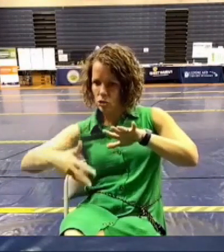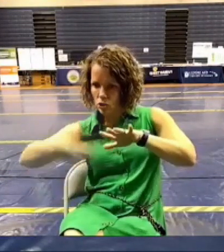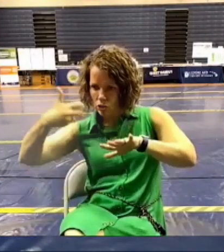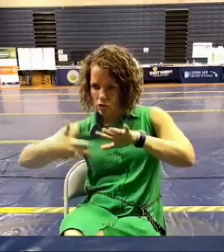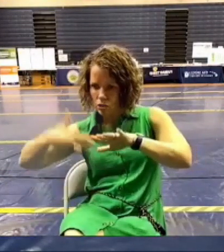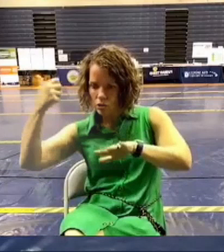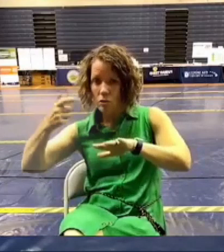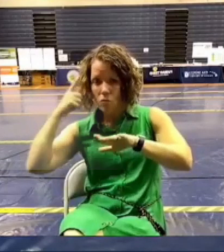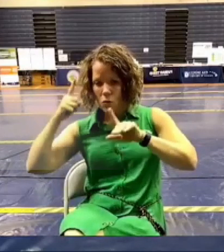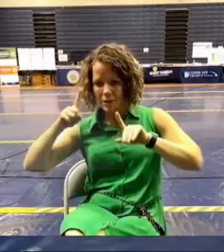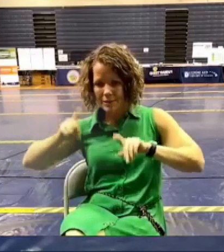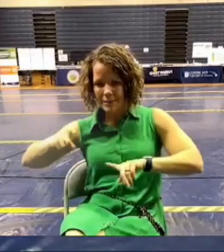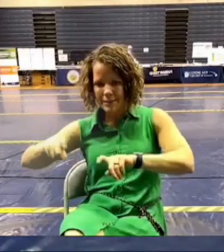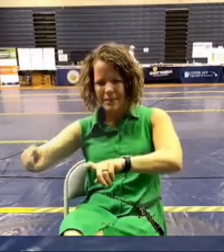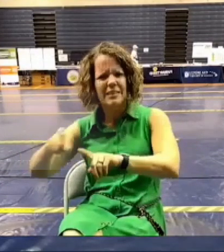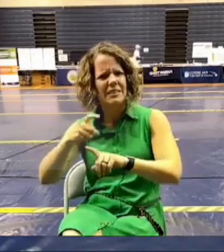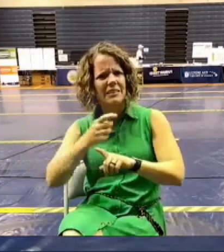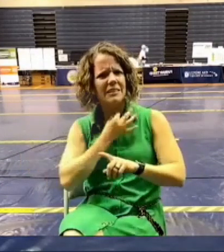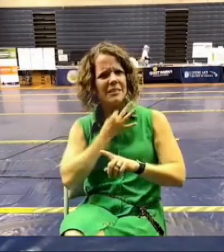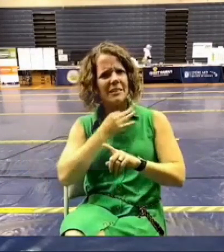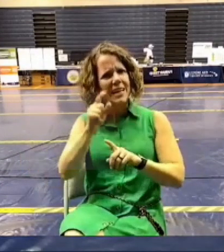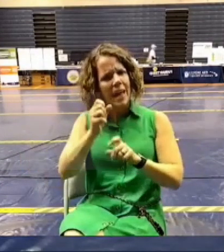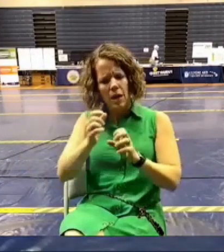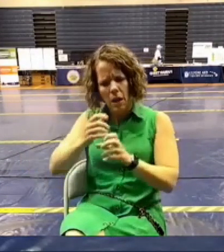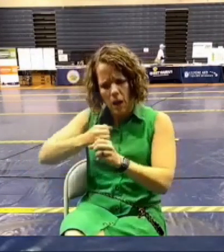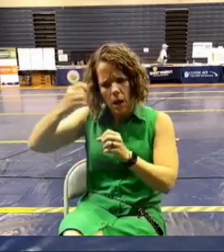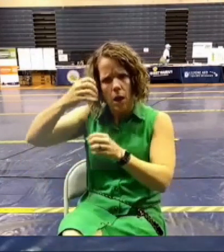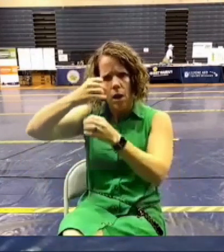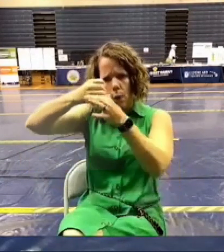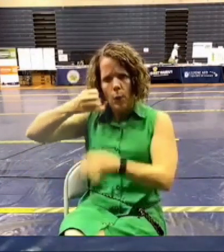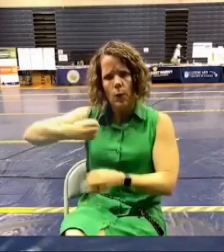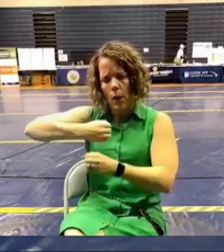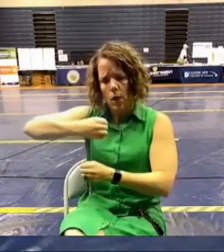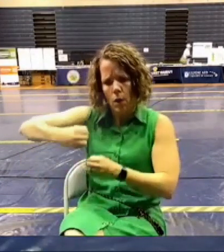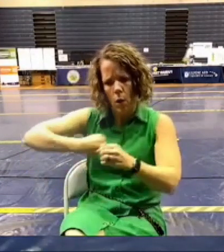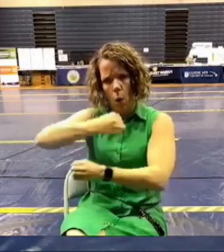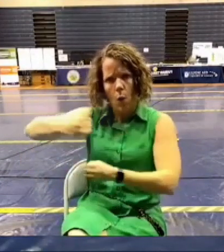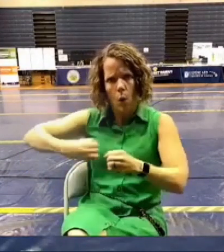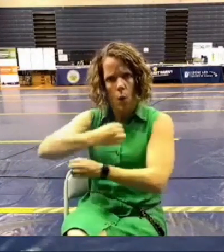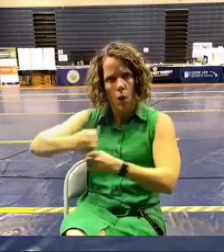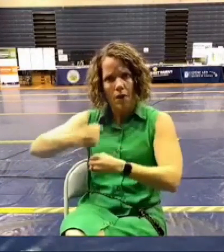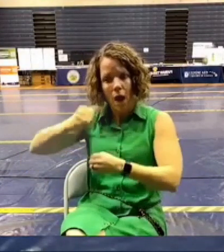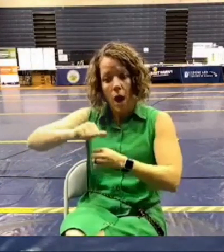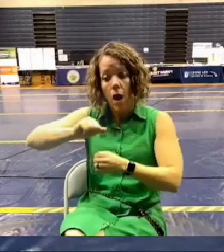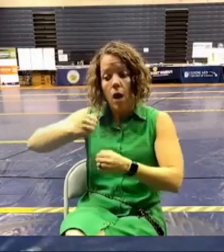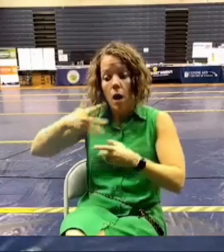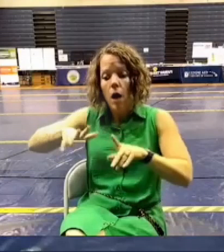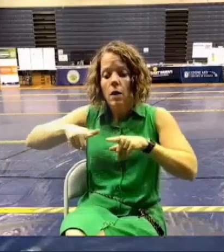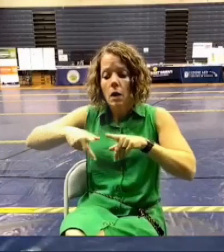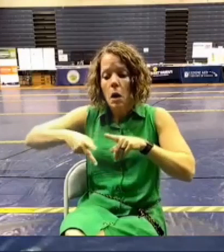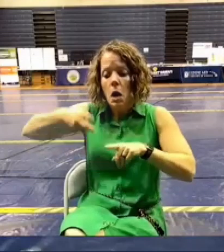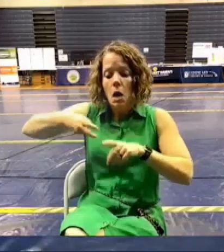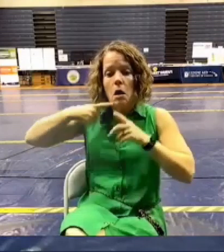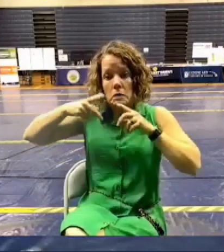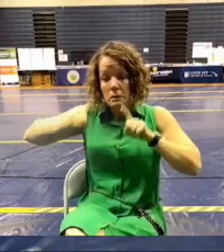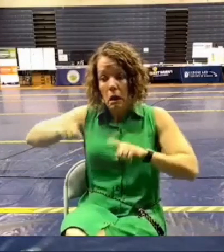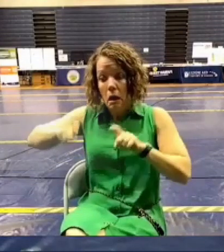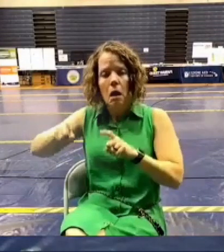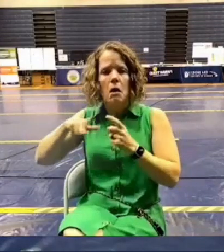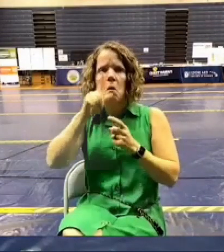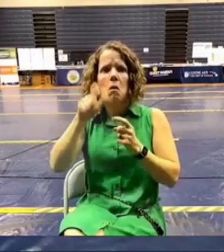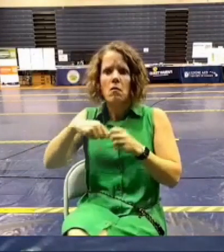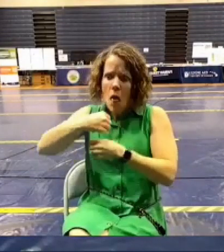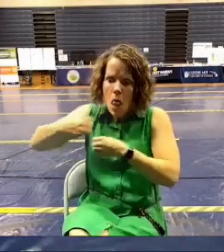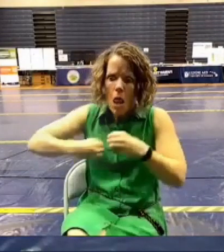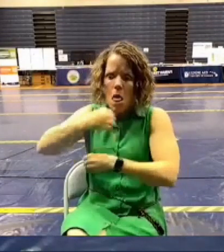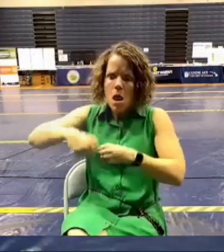can core before we scrape so that maybe we don't have to go down six? Maybe it's just 2 inches that we might have to